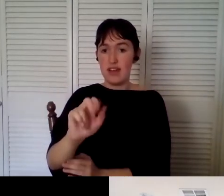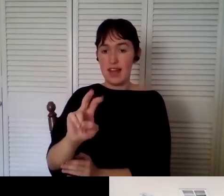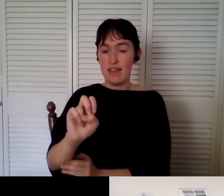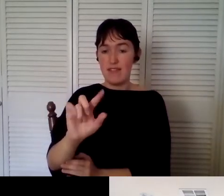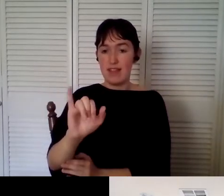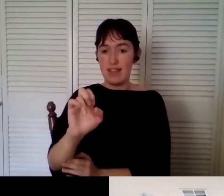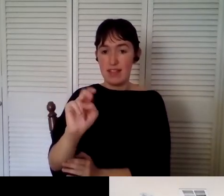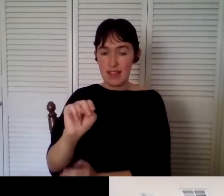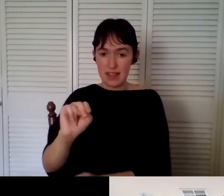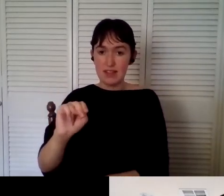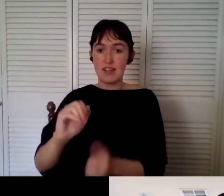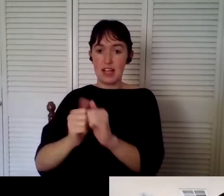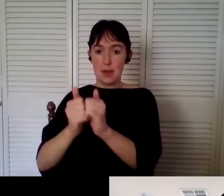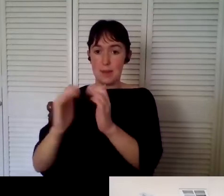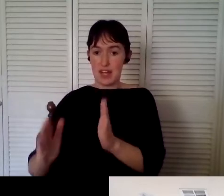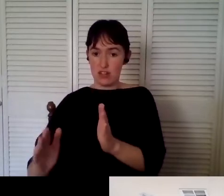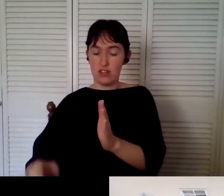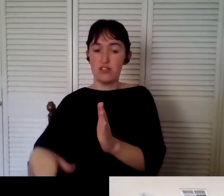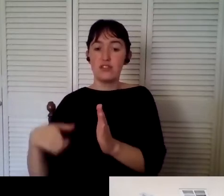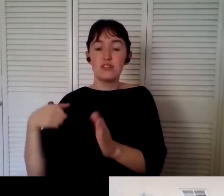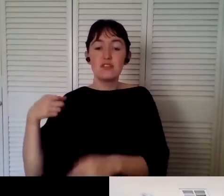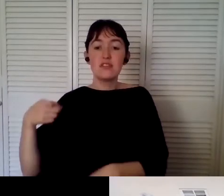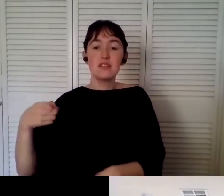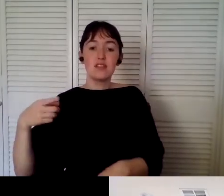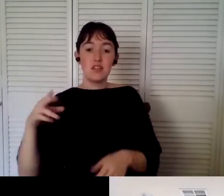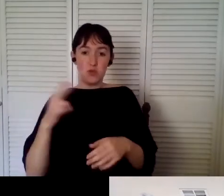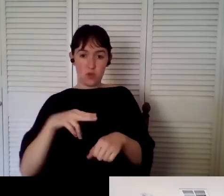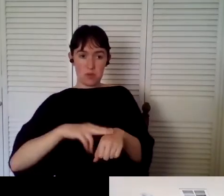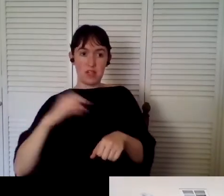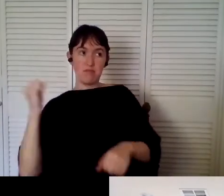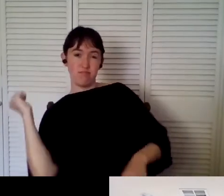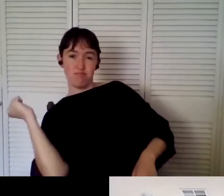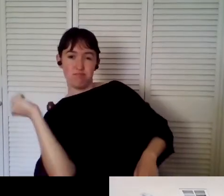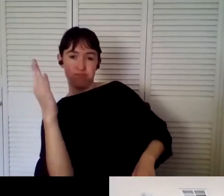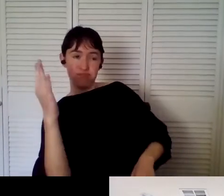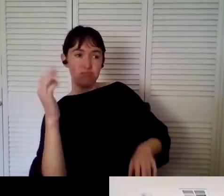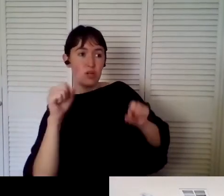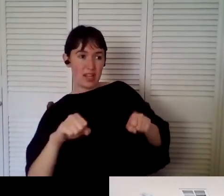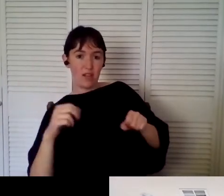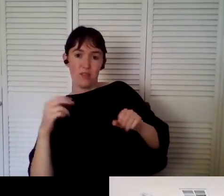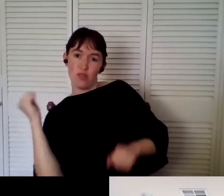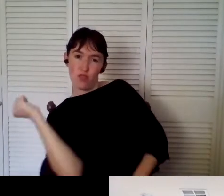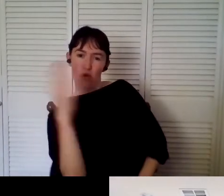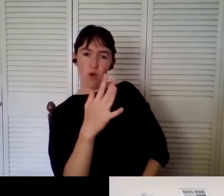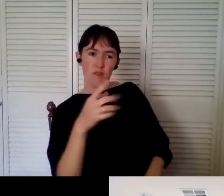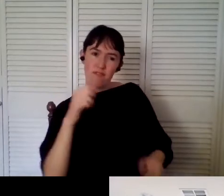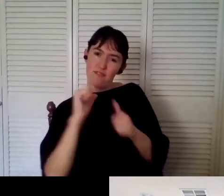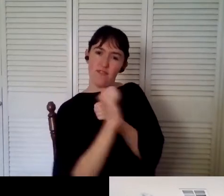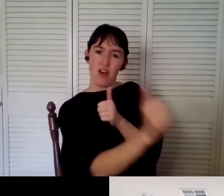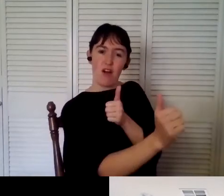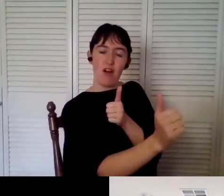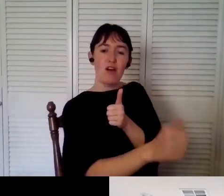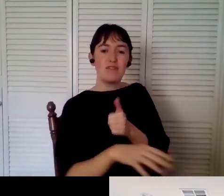upward trajectory, 45-degree angle, up to 90 meters away. The world record javelin throw is